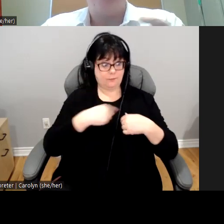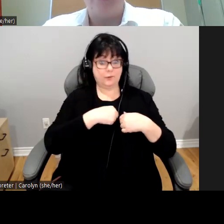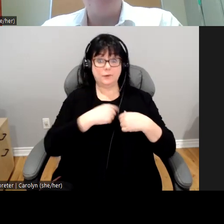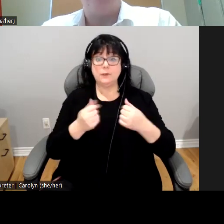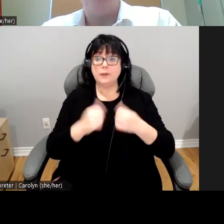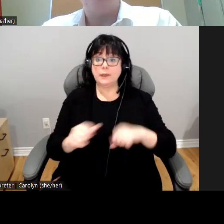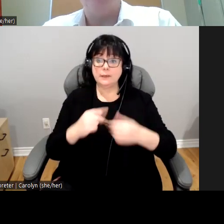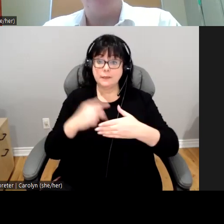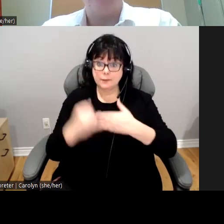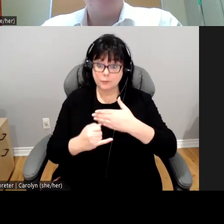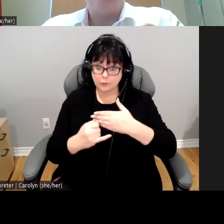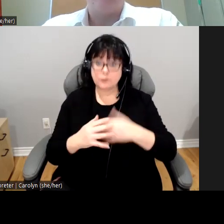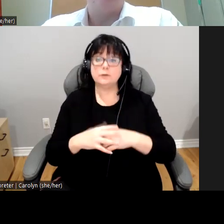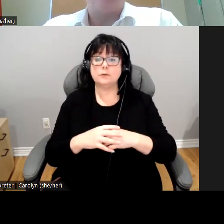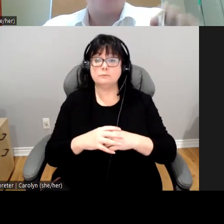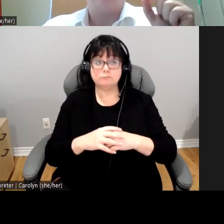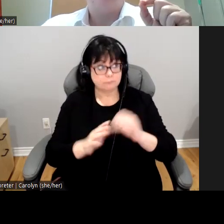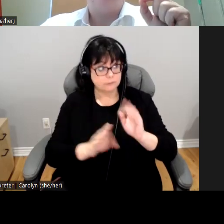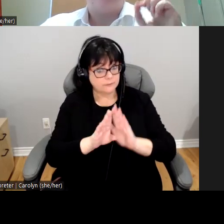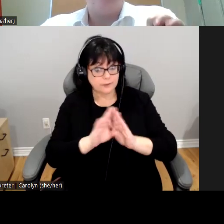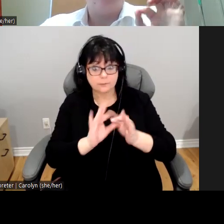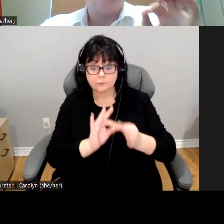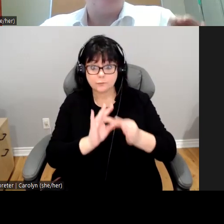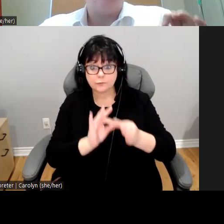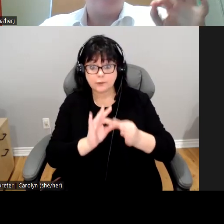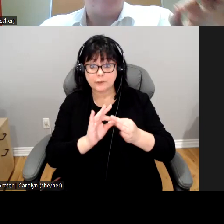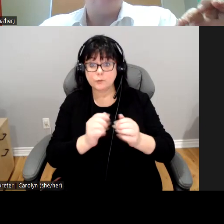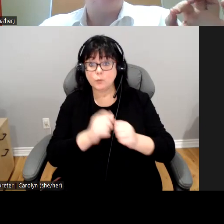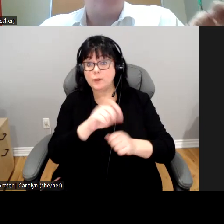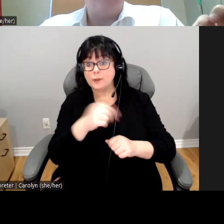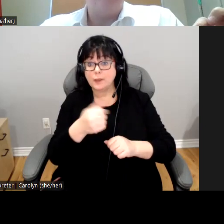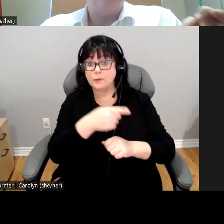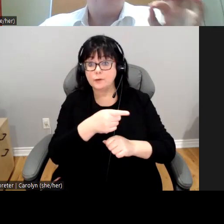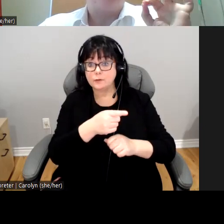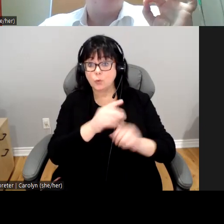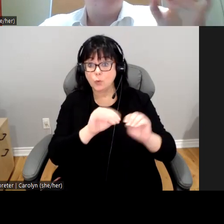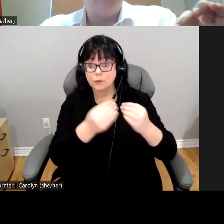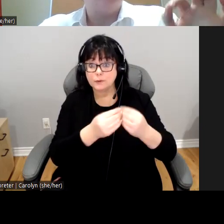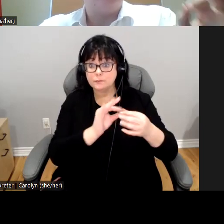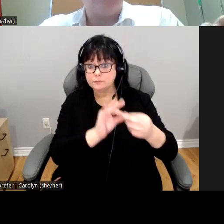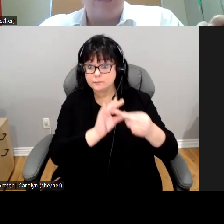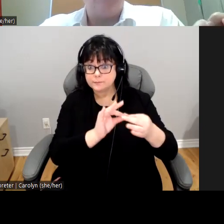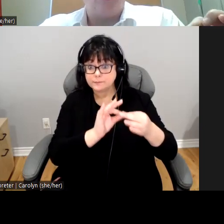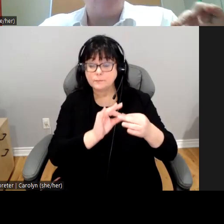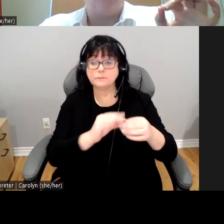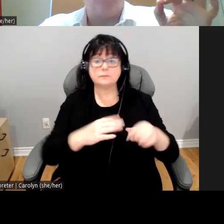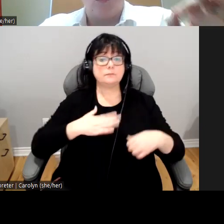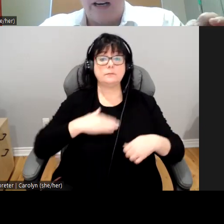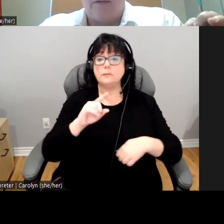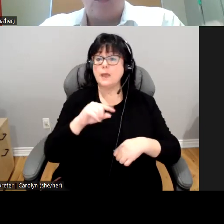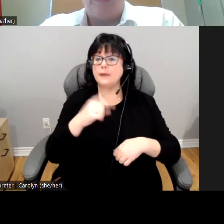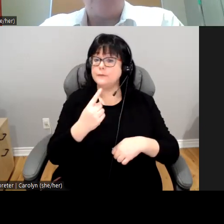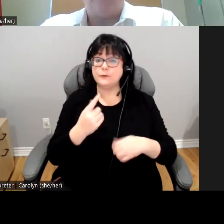relationship, my first look is at if we're stepping outside of the ministry sandbox